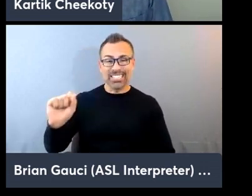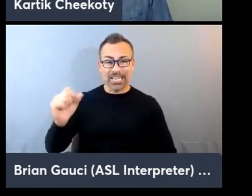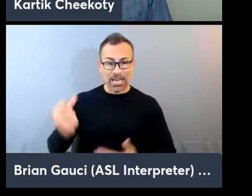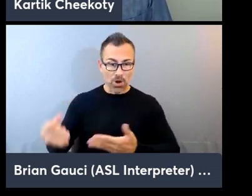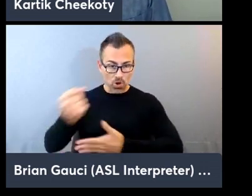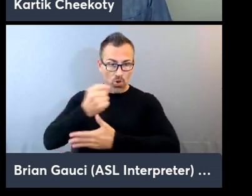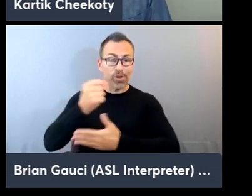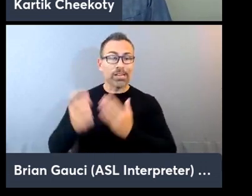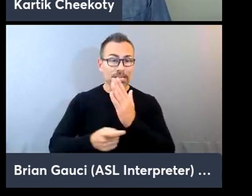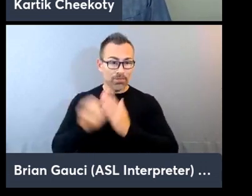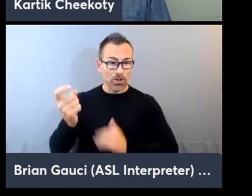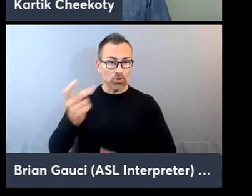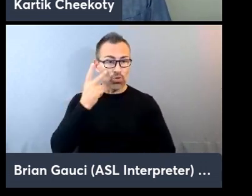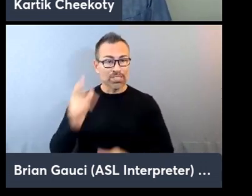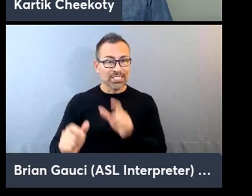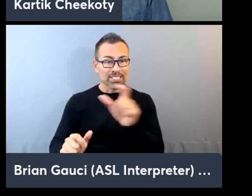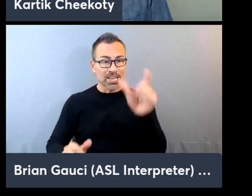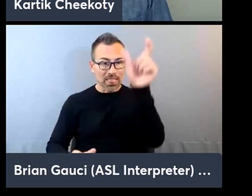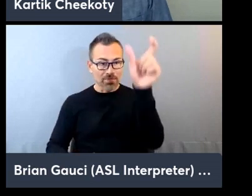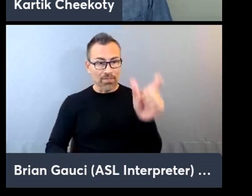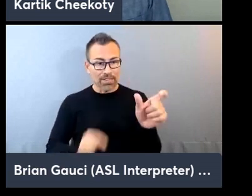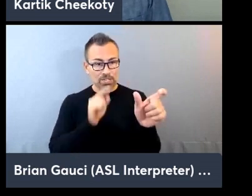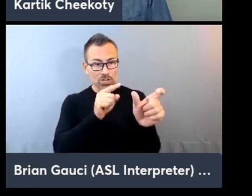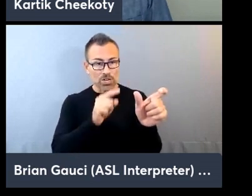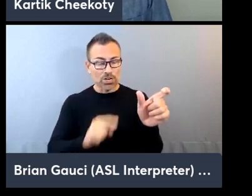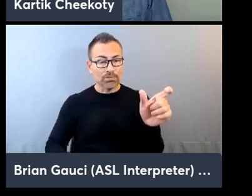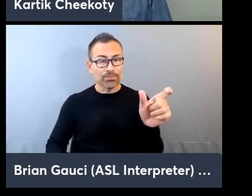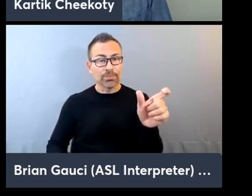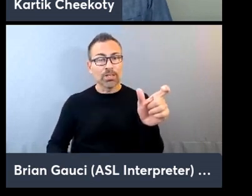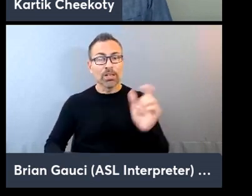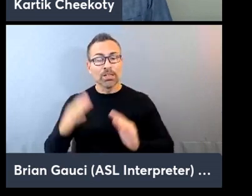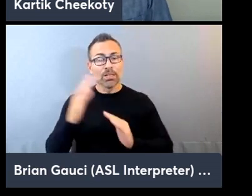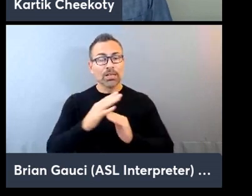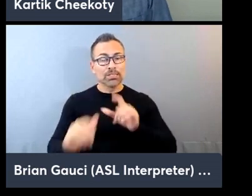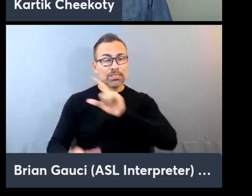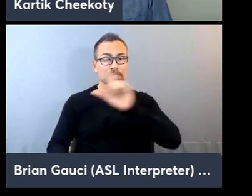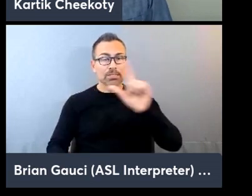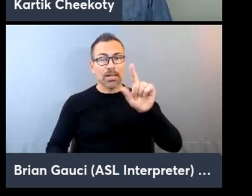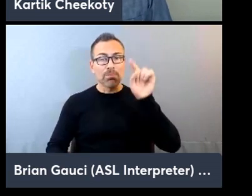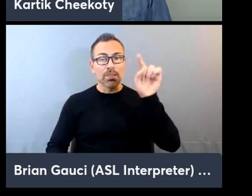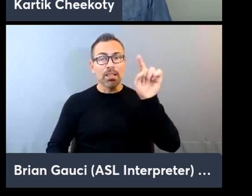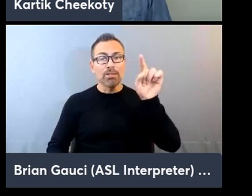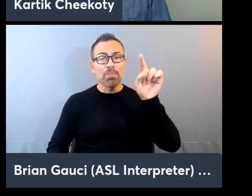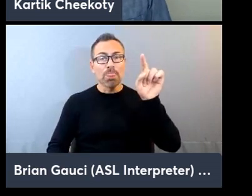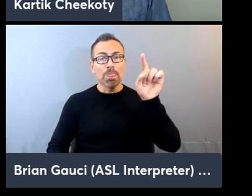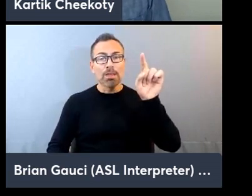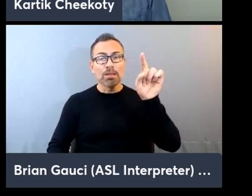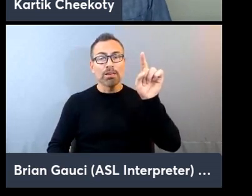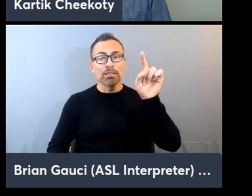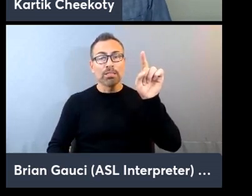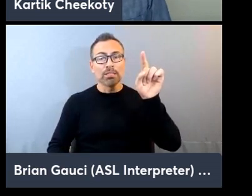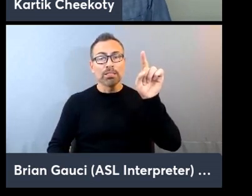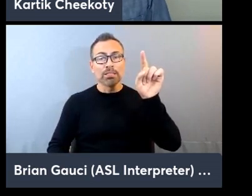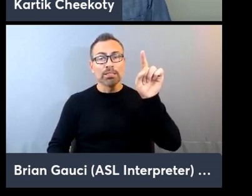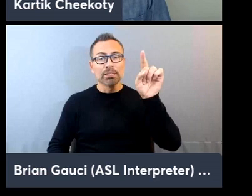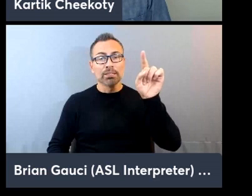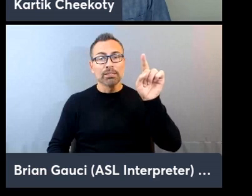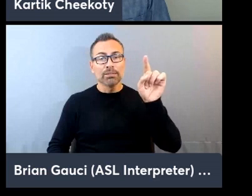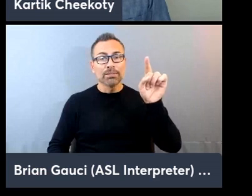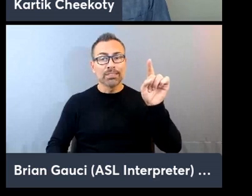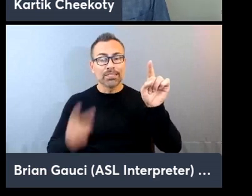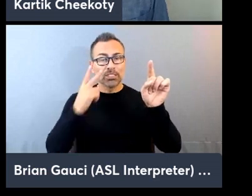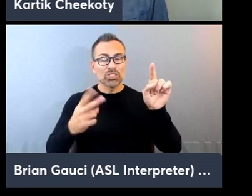left navigation of the console. The top left pane of TA priority, you'll see a